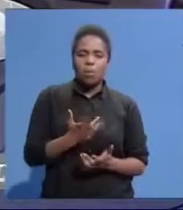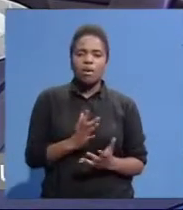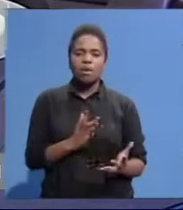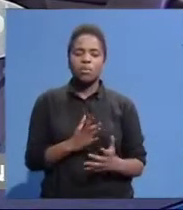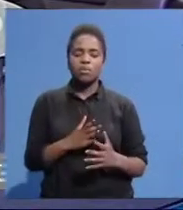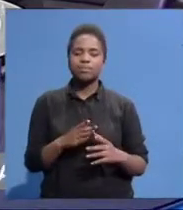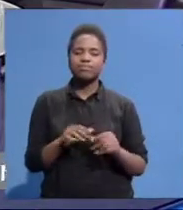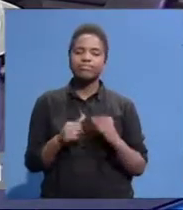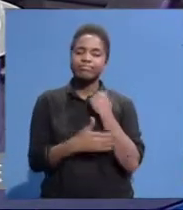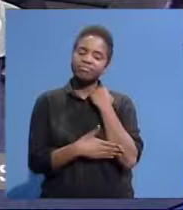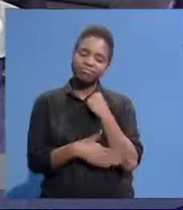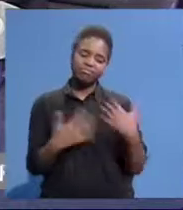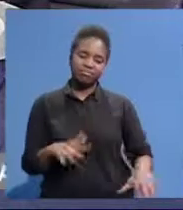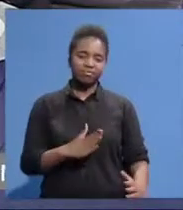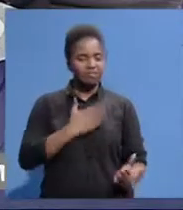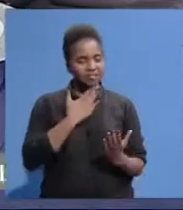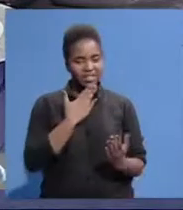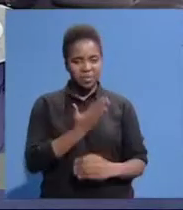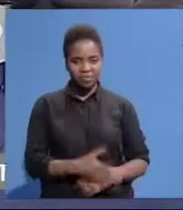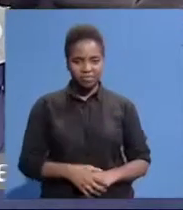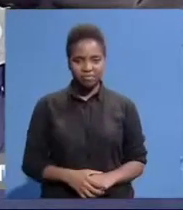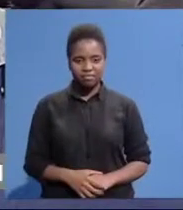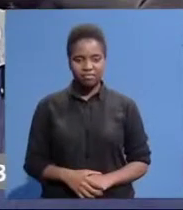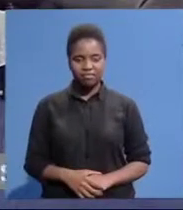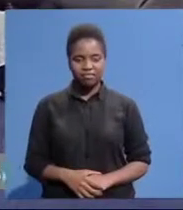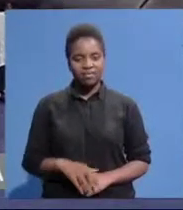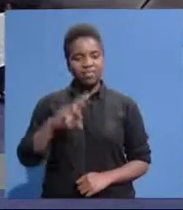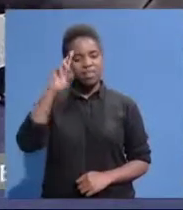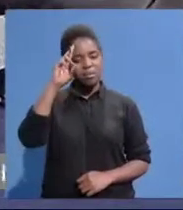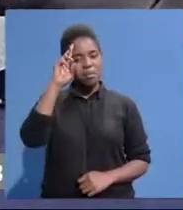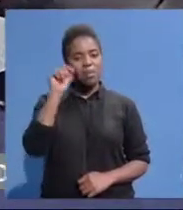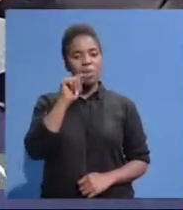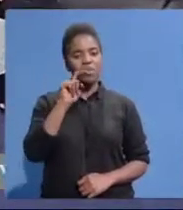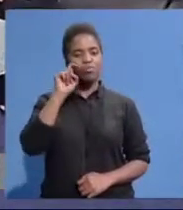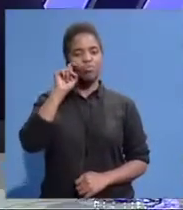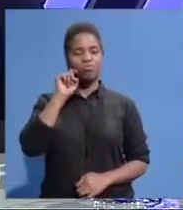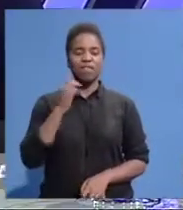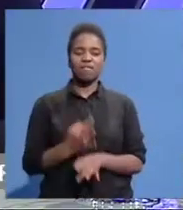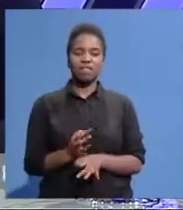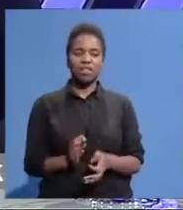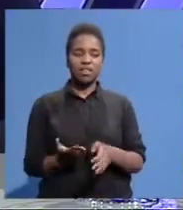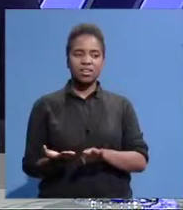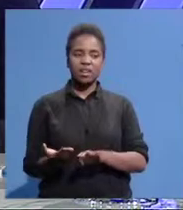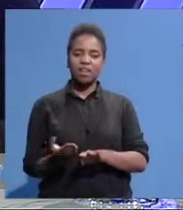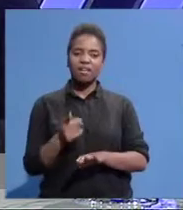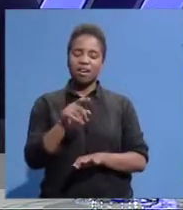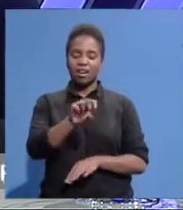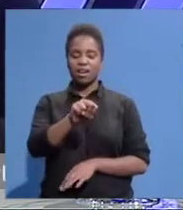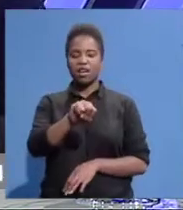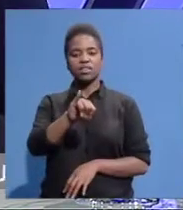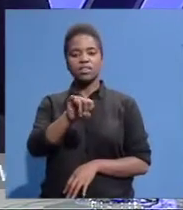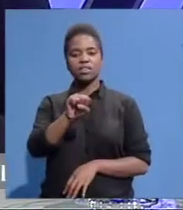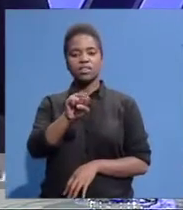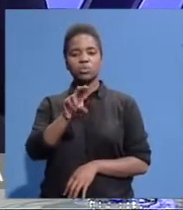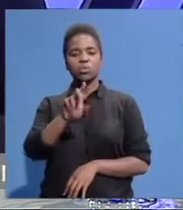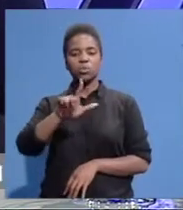country. Madiba, thanks very much for being here. I remember when your grandfather died, Mr. Walter Sisulu, and I remember at the time how